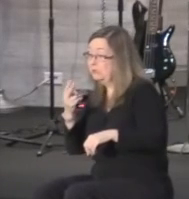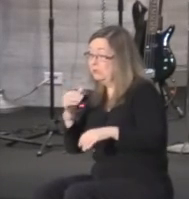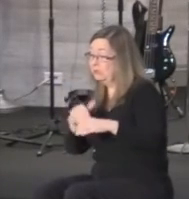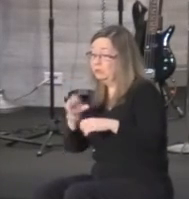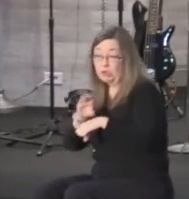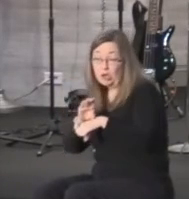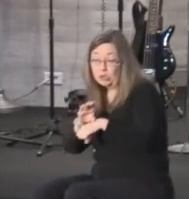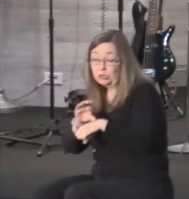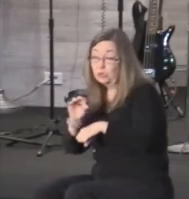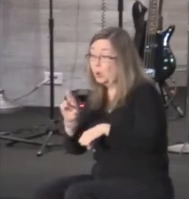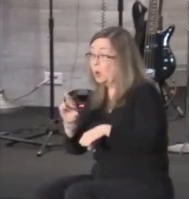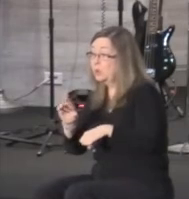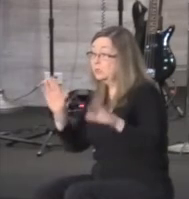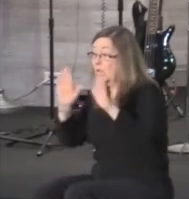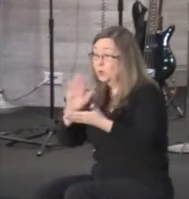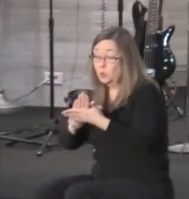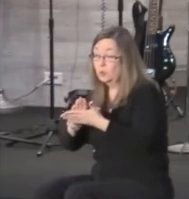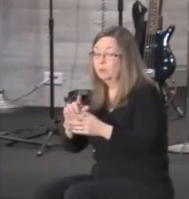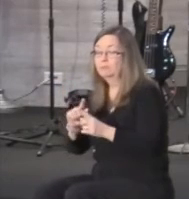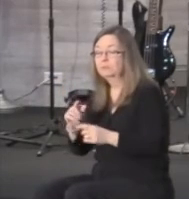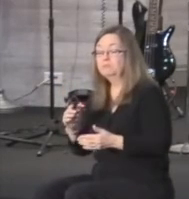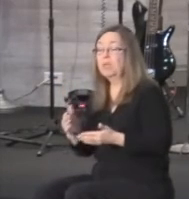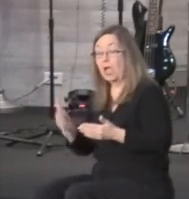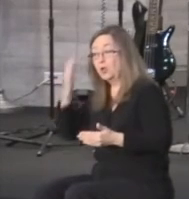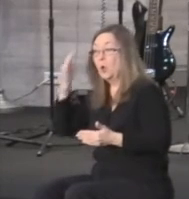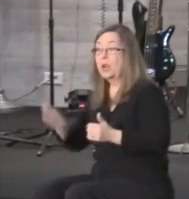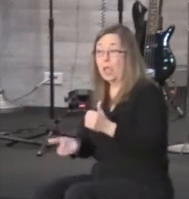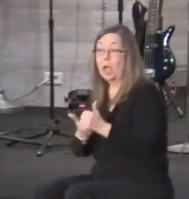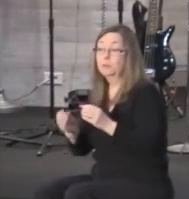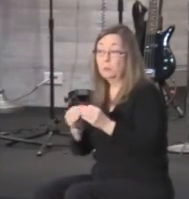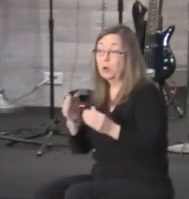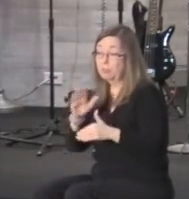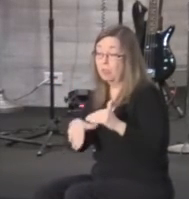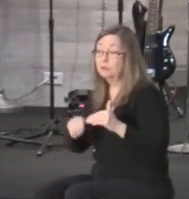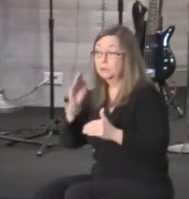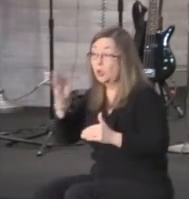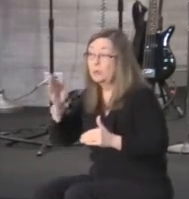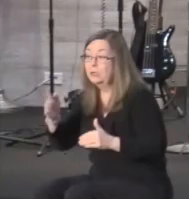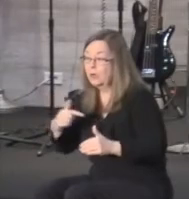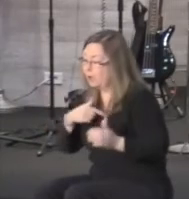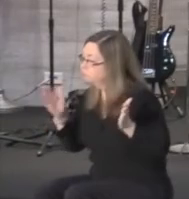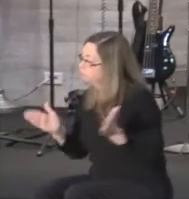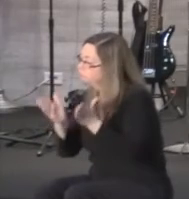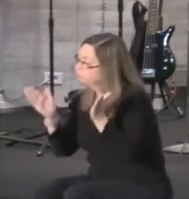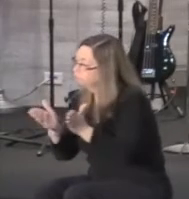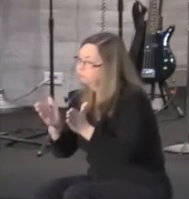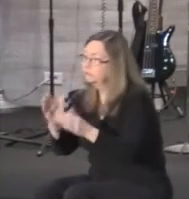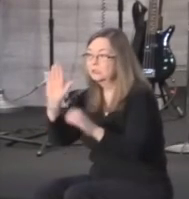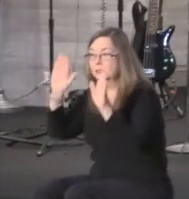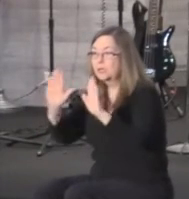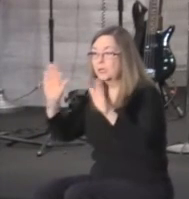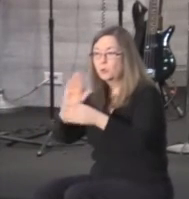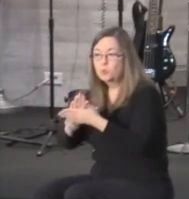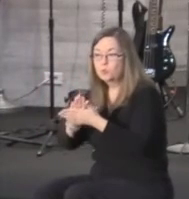school, although I believe Sunday school helps people grow more than even a sermon. I'm an advocate of it. You can talk about